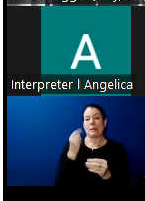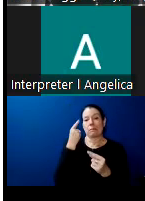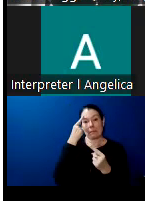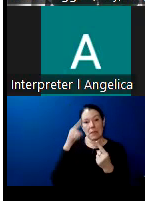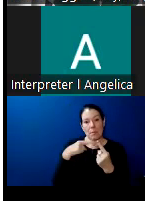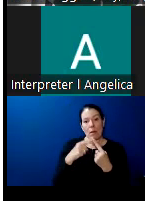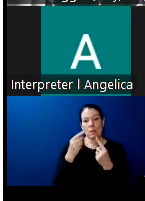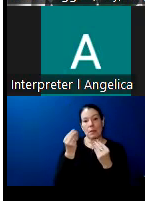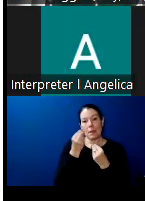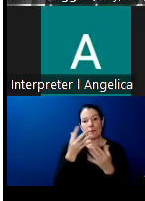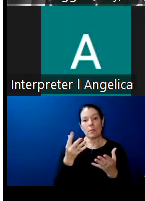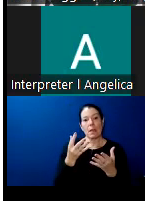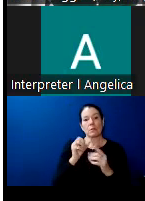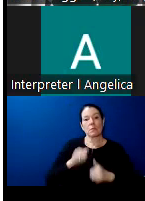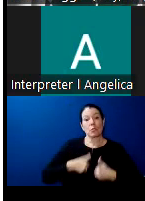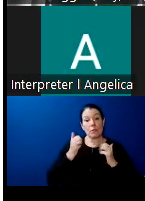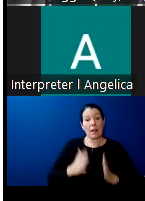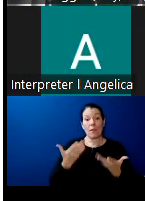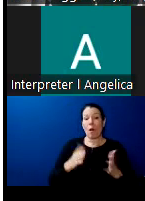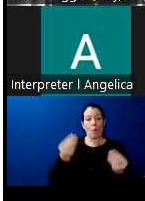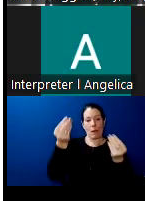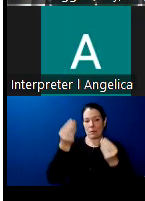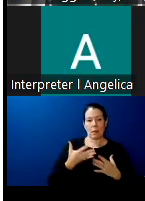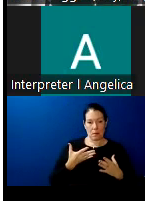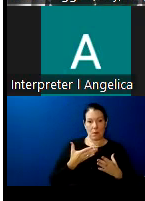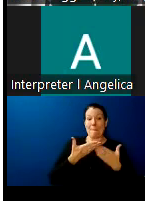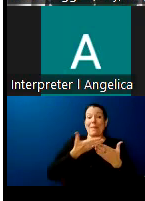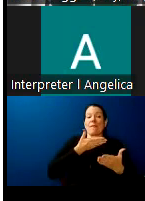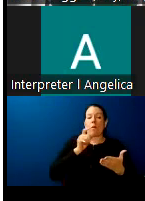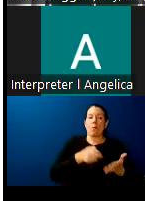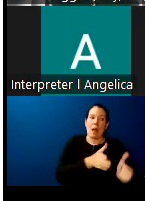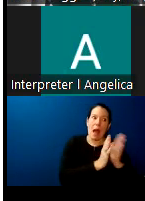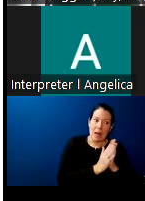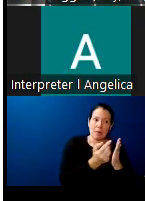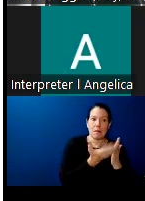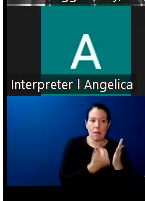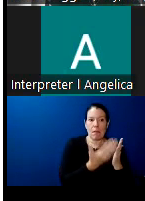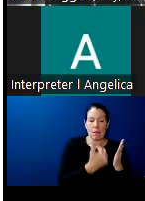that the survivor has offered us already before we're asking them to share more.